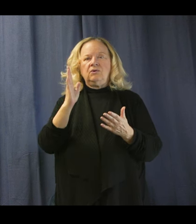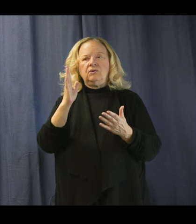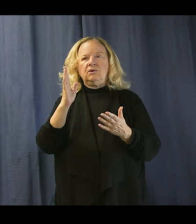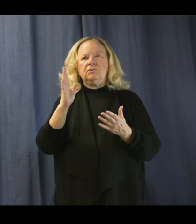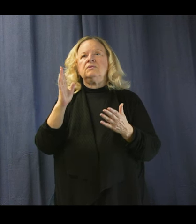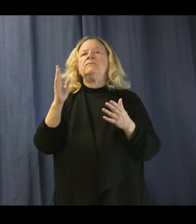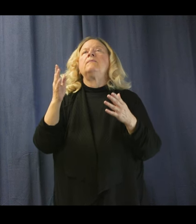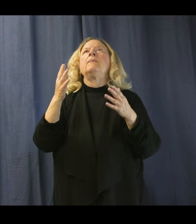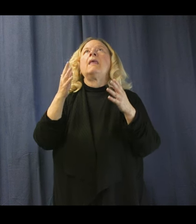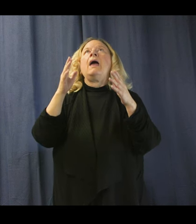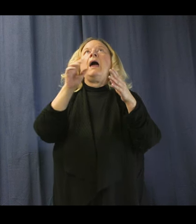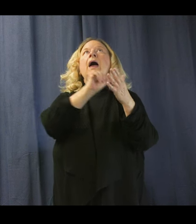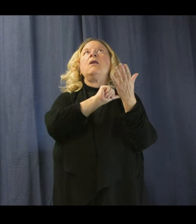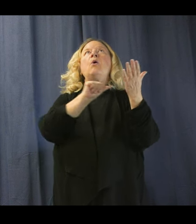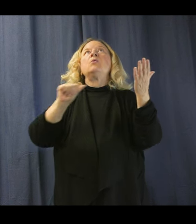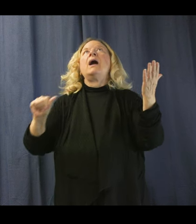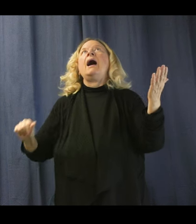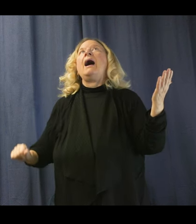Eloheinu,